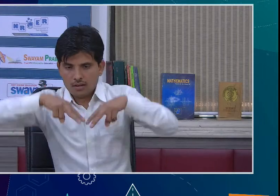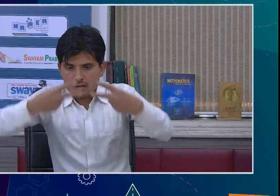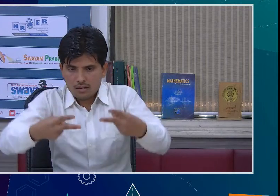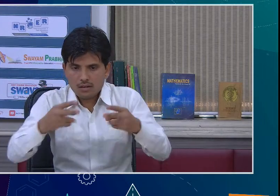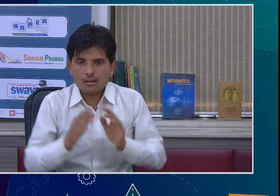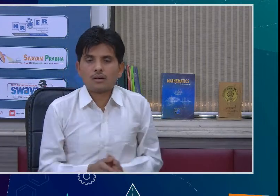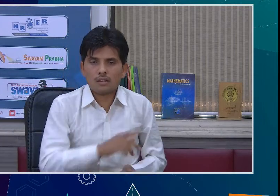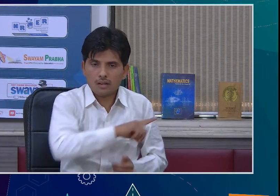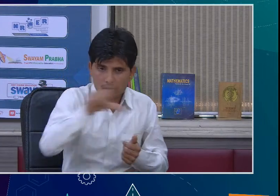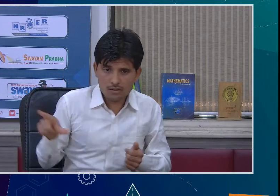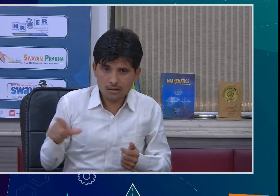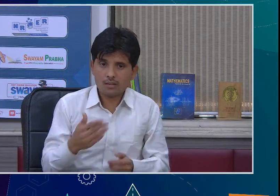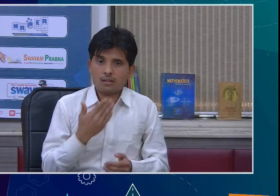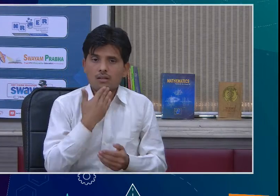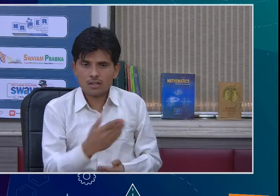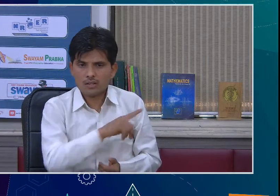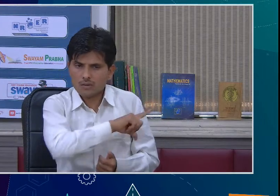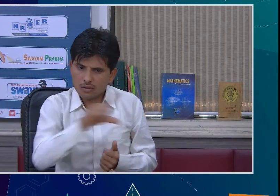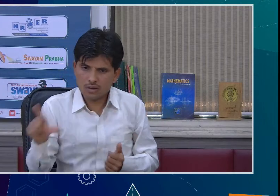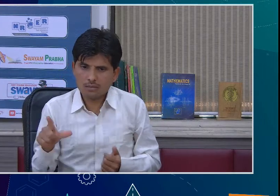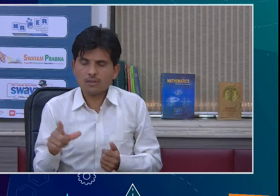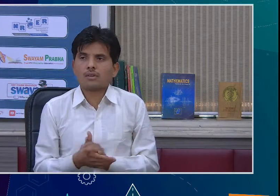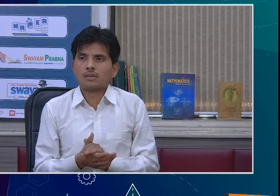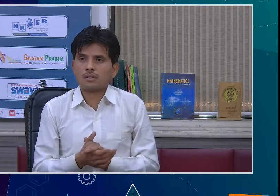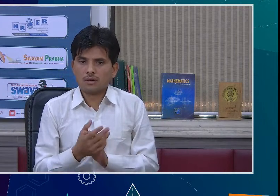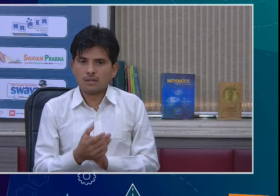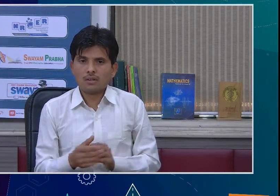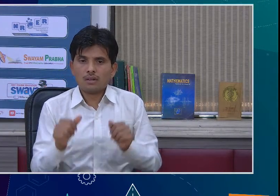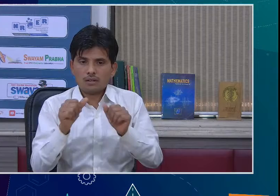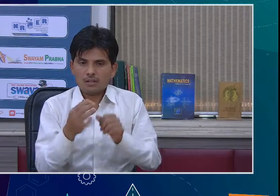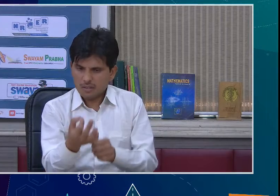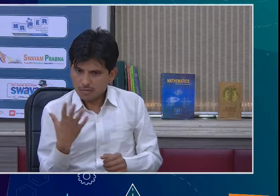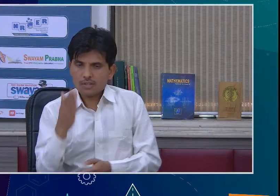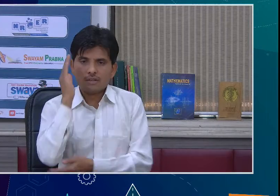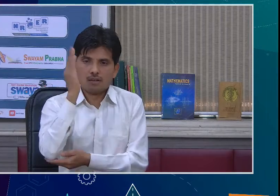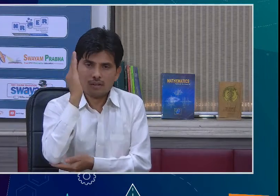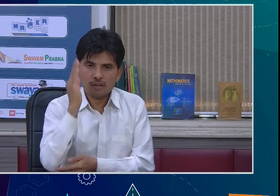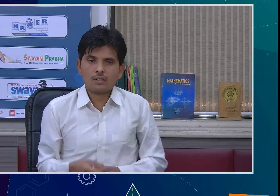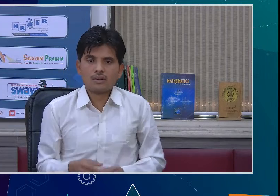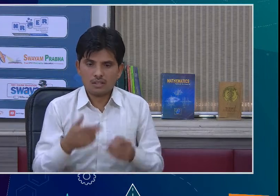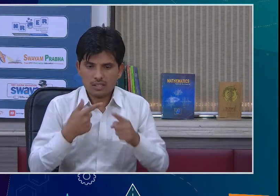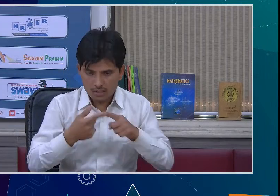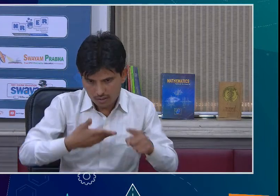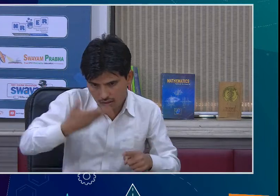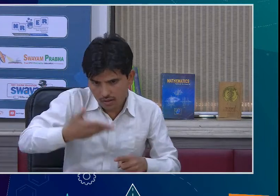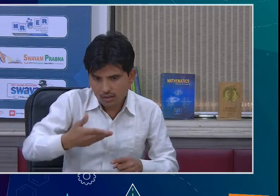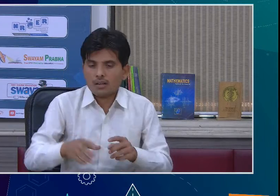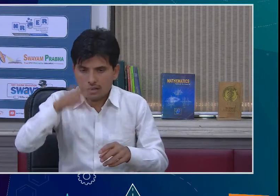well. For all our viewers, thank you to everyone who has been a part of our special session, that is Teaching Learning